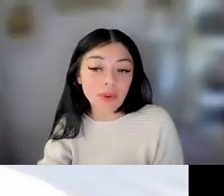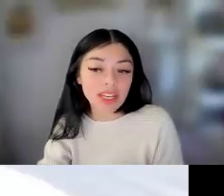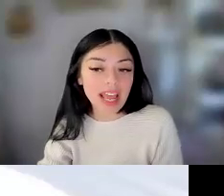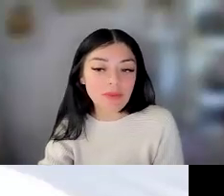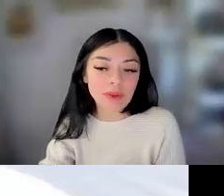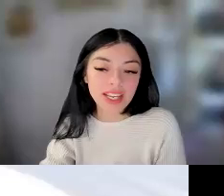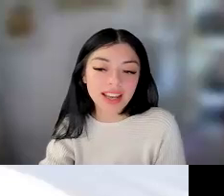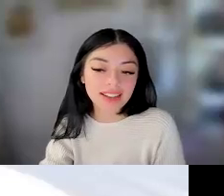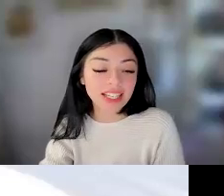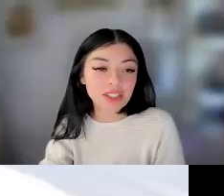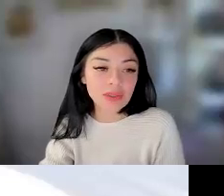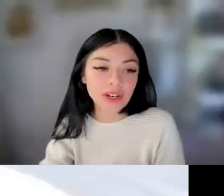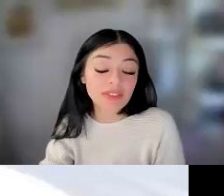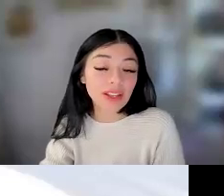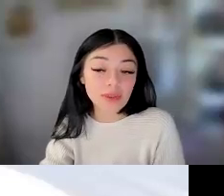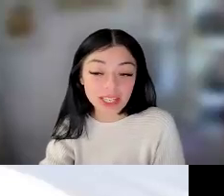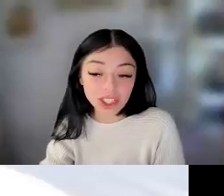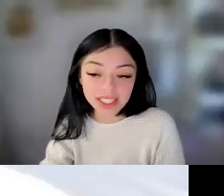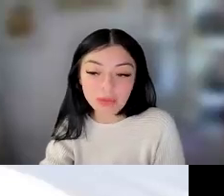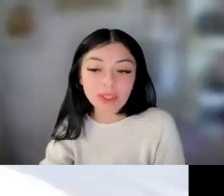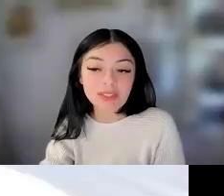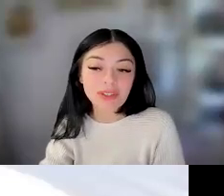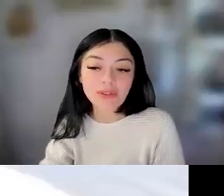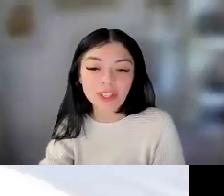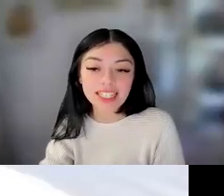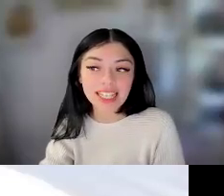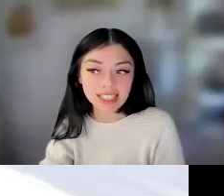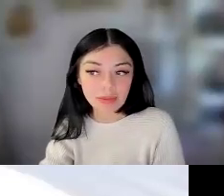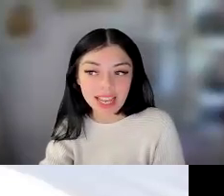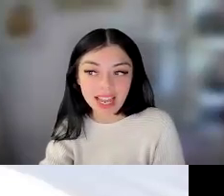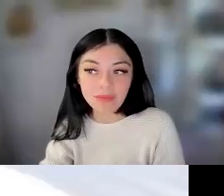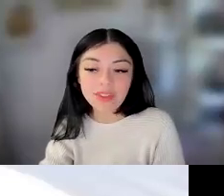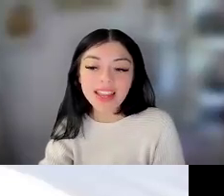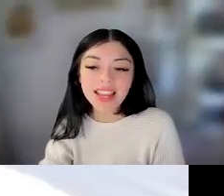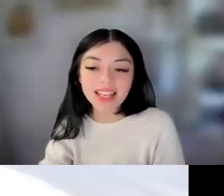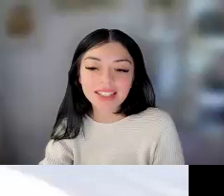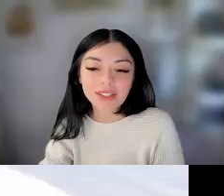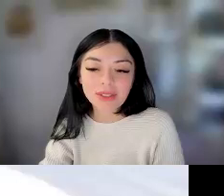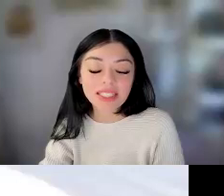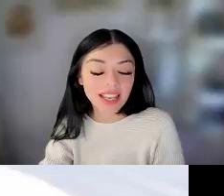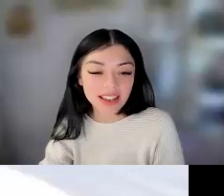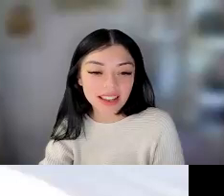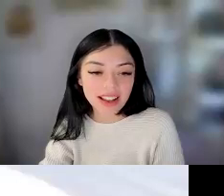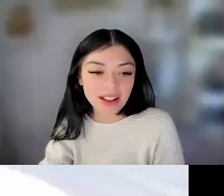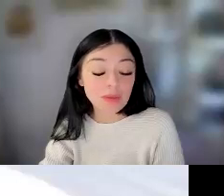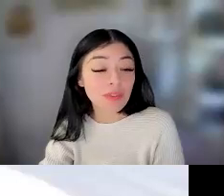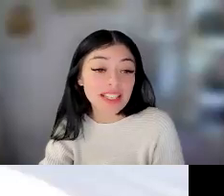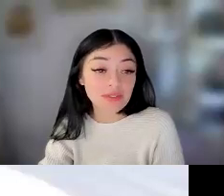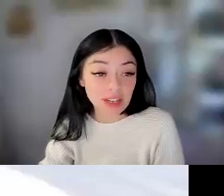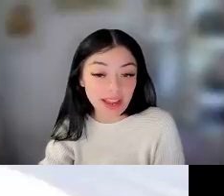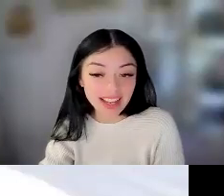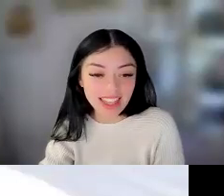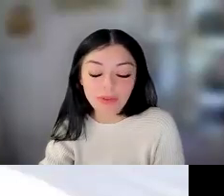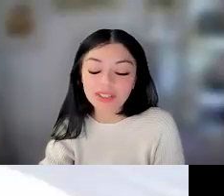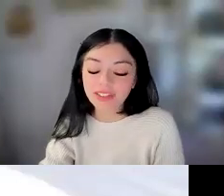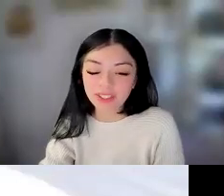And for everyone, I am putting a link to our evaluation. So please feel free to take some time and to provide